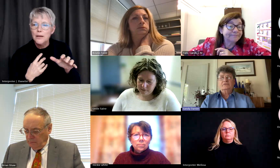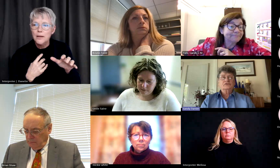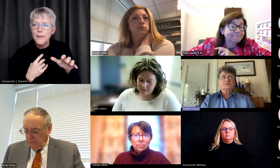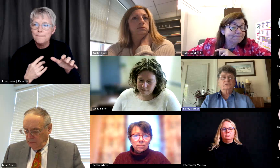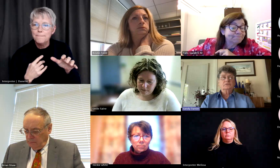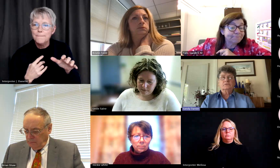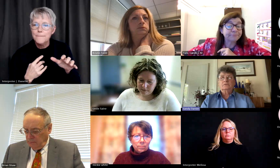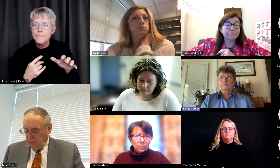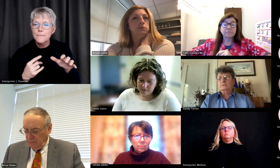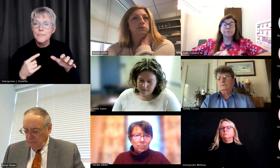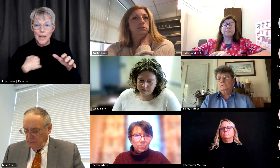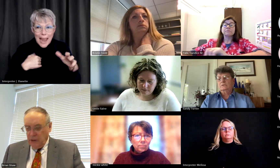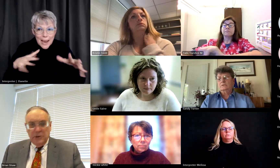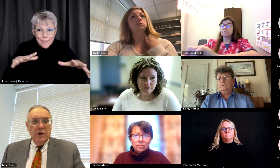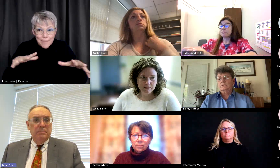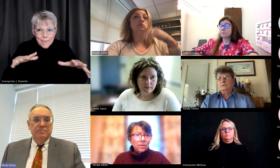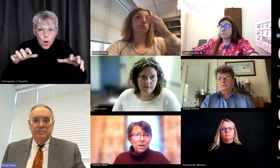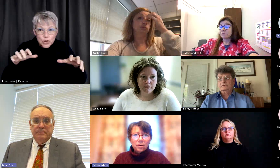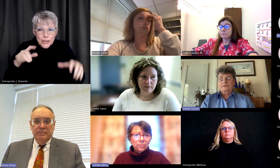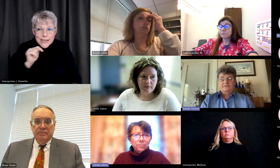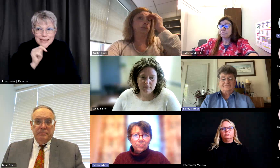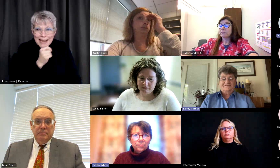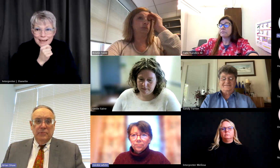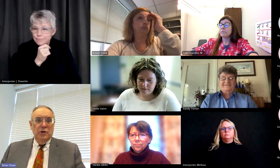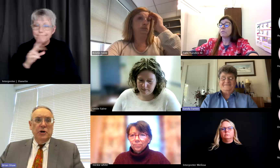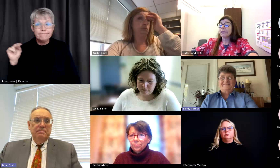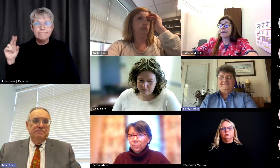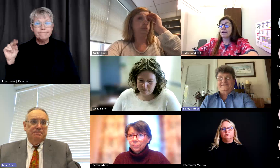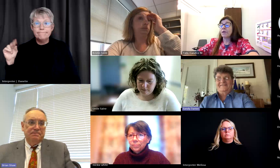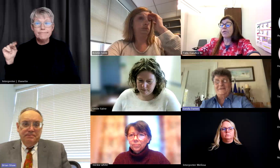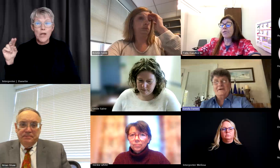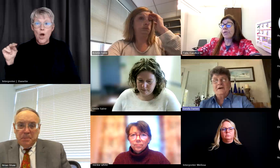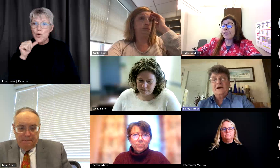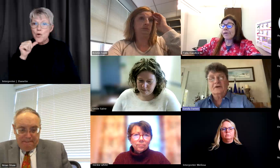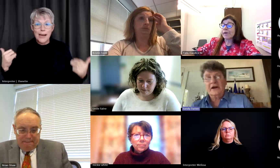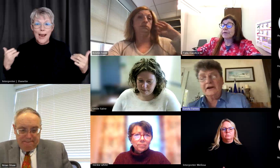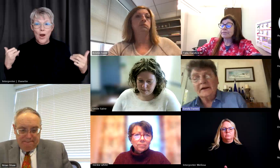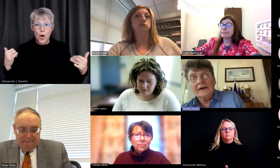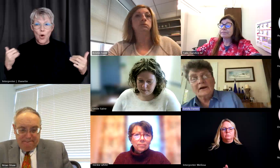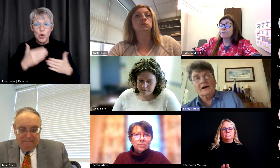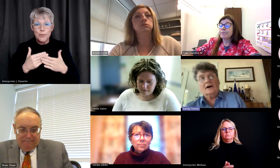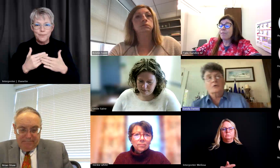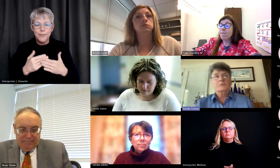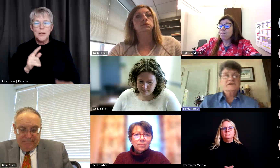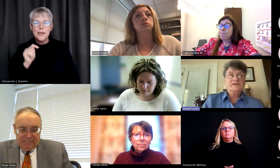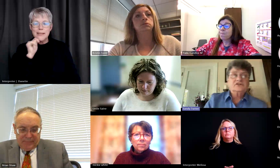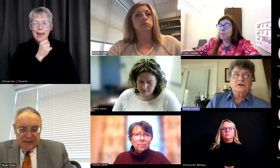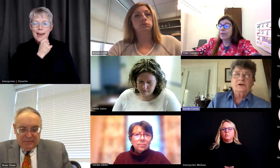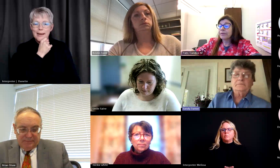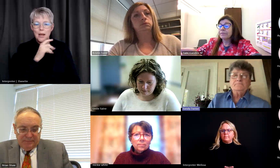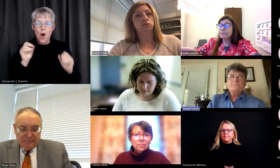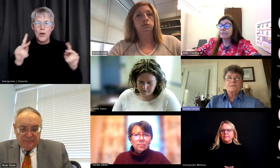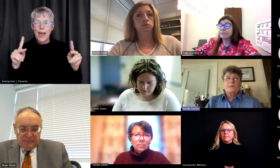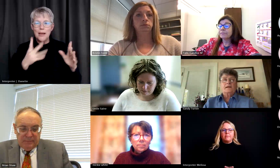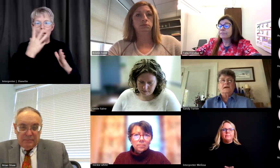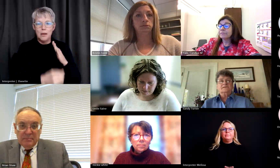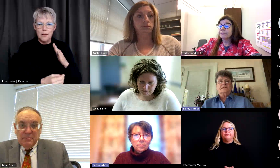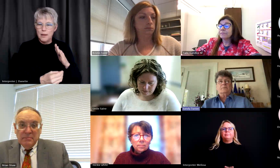Am I frozen? No, ma'am. No. You're good. Okay. We're missing